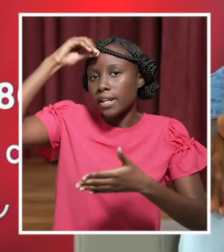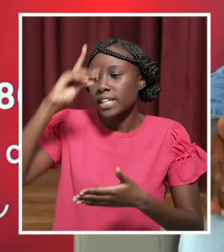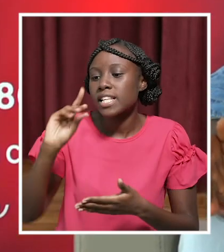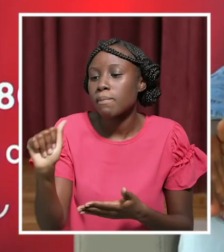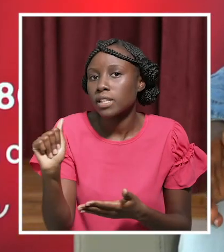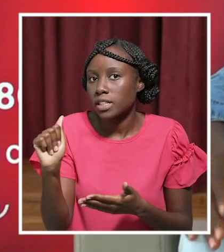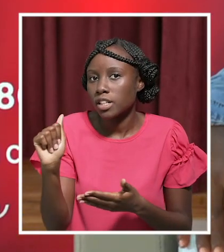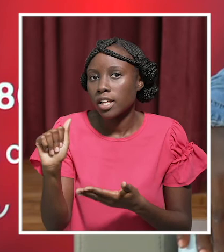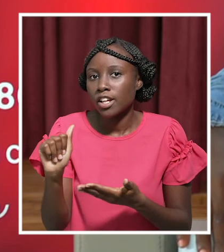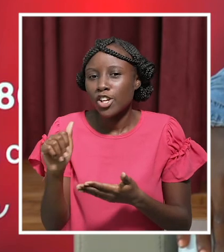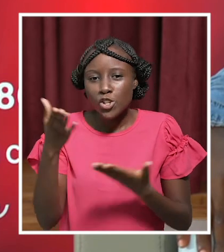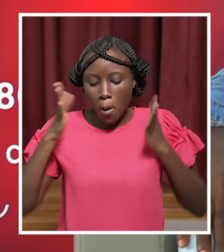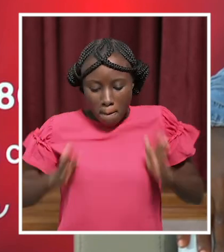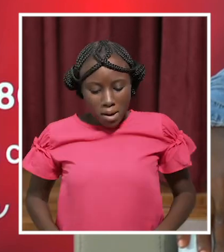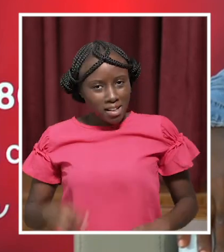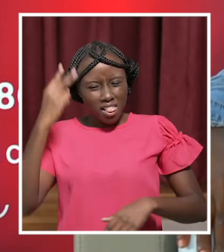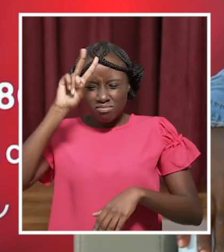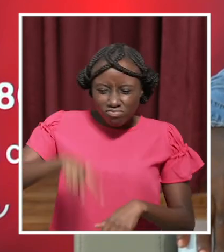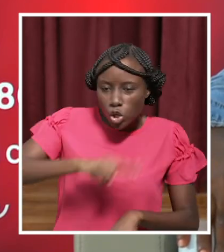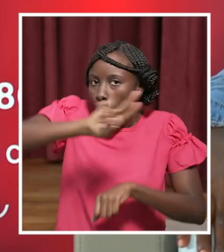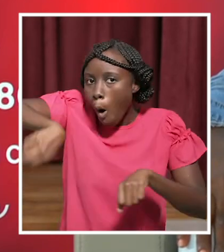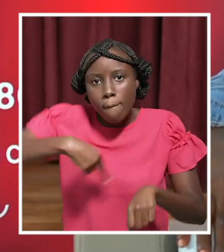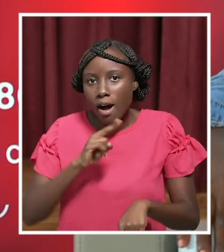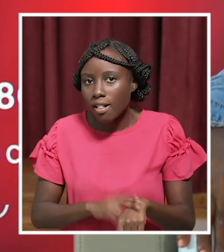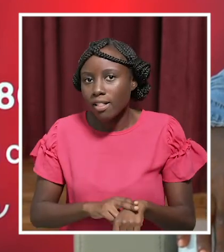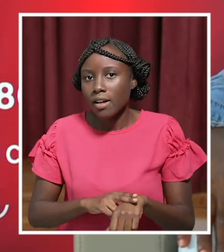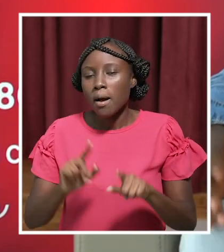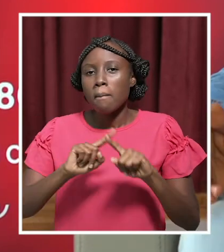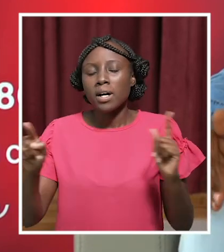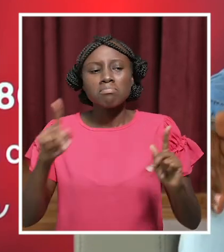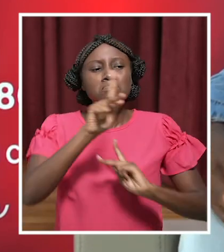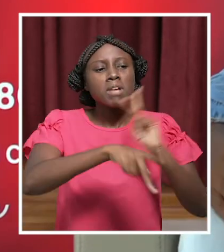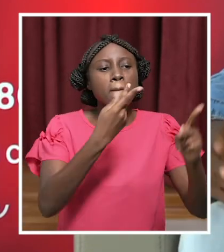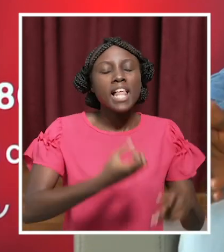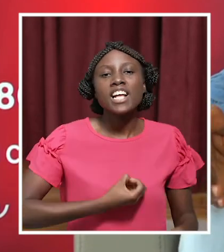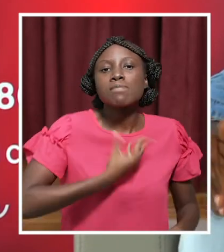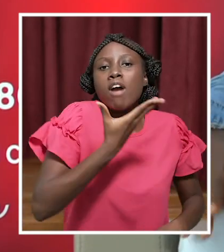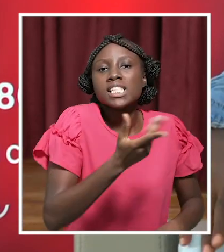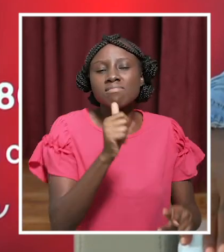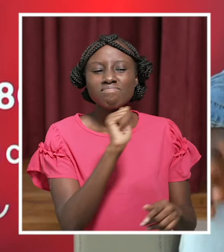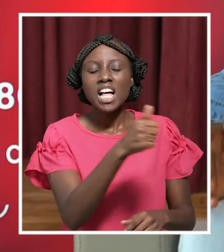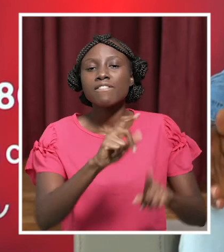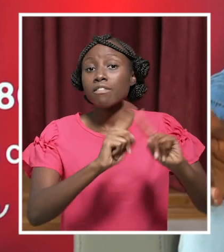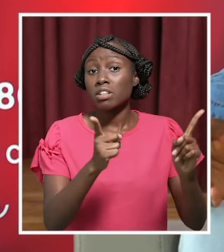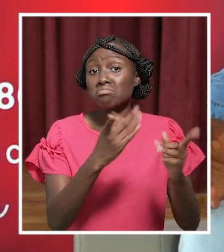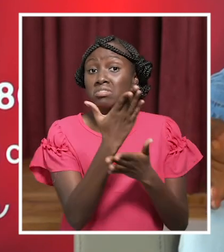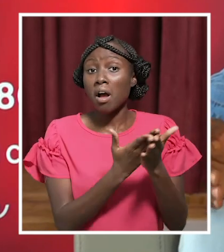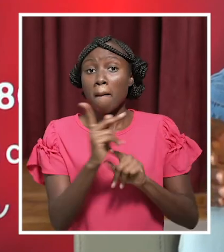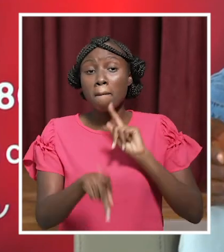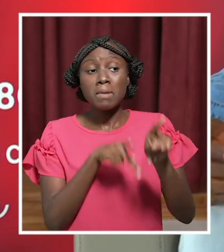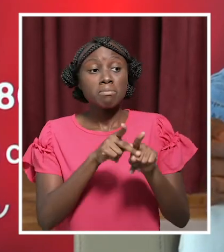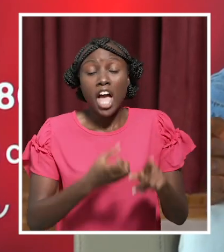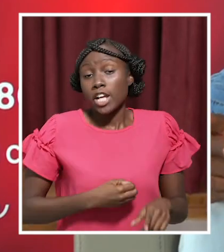person. Persons may express themselves in many different ways. And it may come across negative, in some instances positive. Some people might